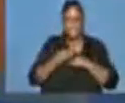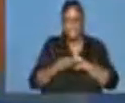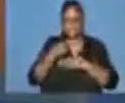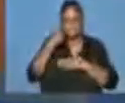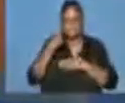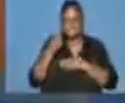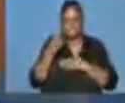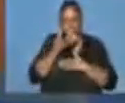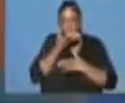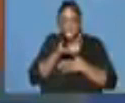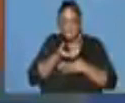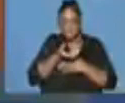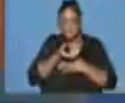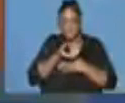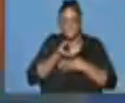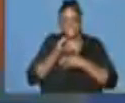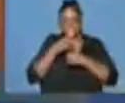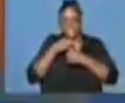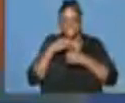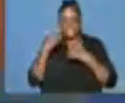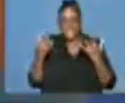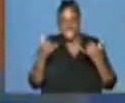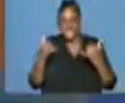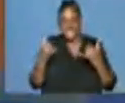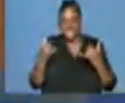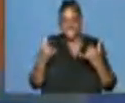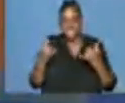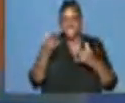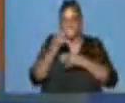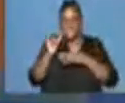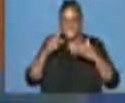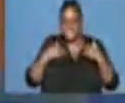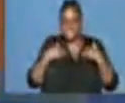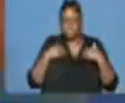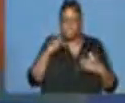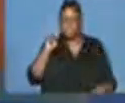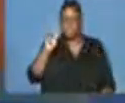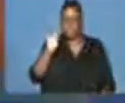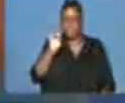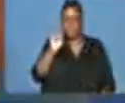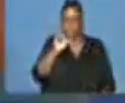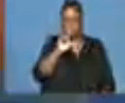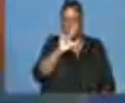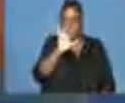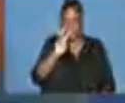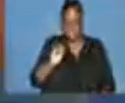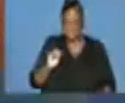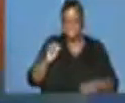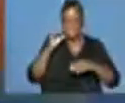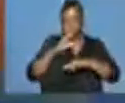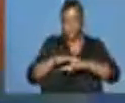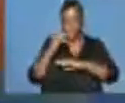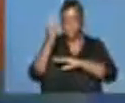those triggers would have been given to the plants to start producing pollen so that their reproduction cycle can come. You see bees out